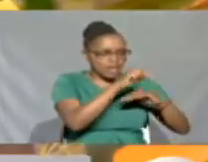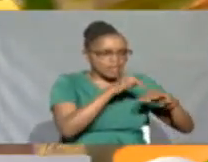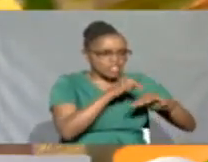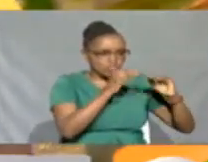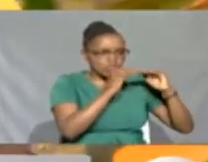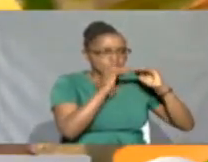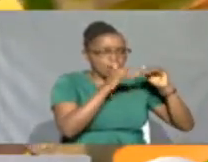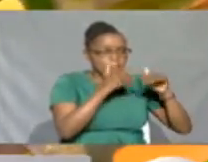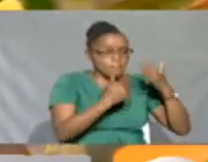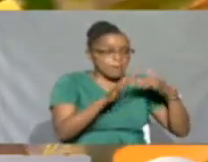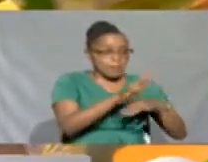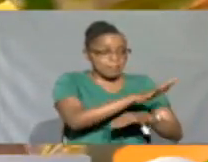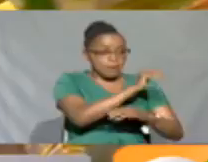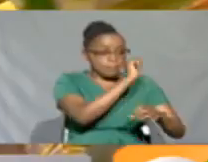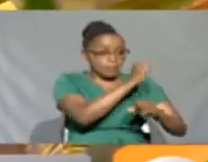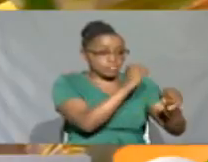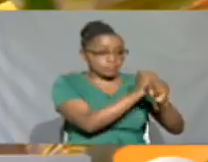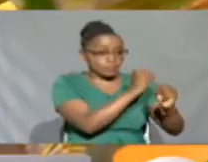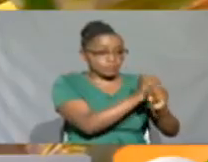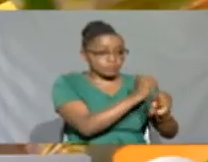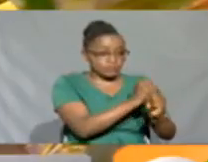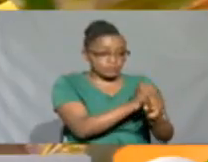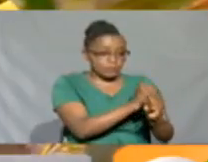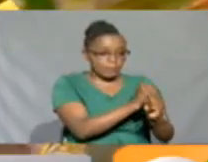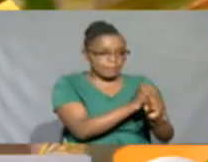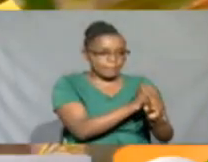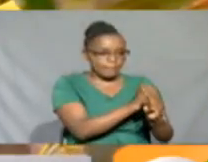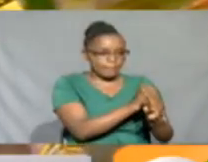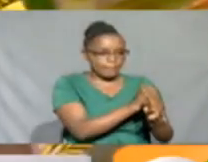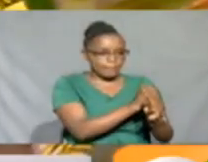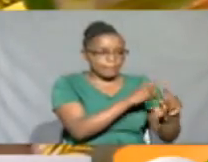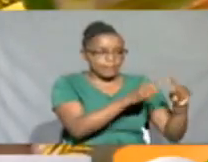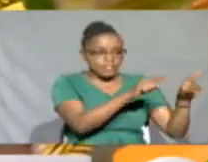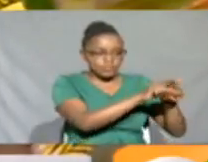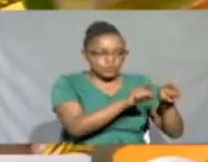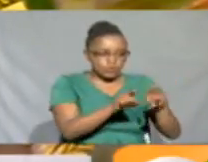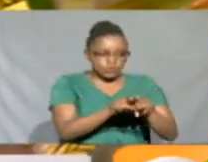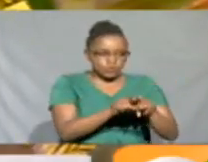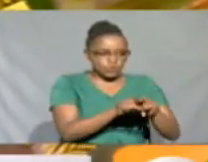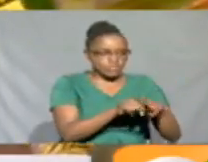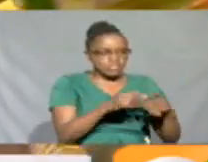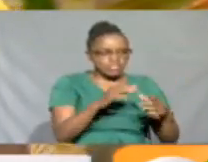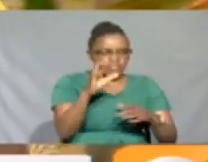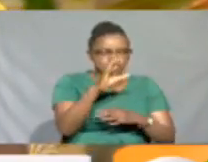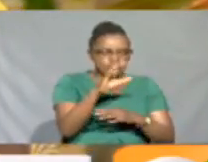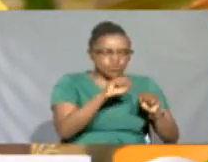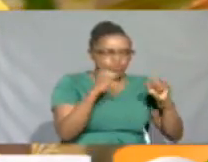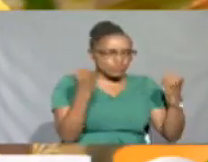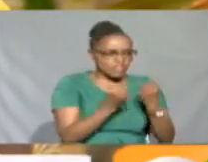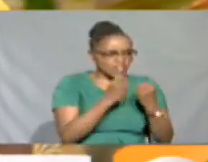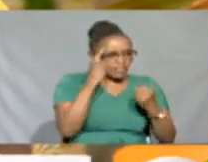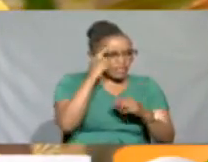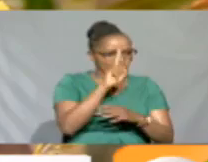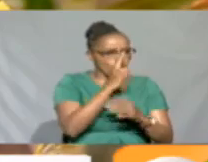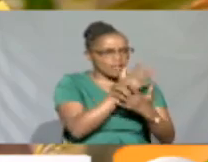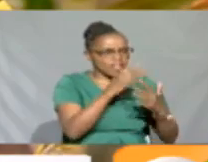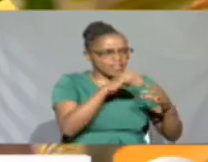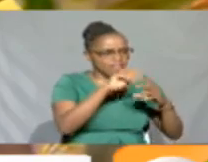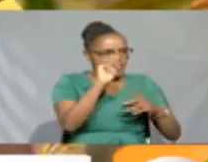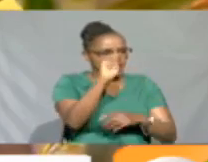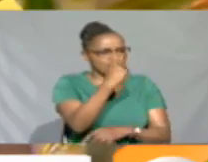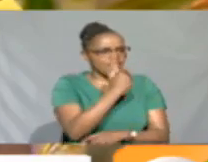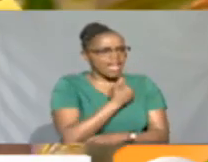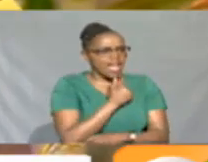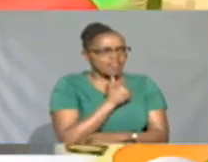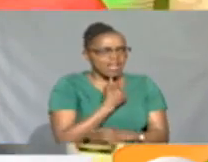something parliamentarians can really do. Mm-hmm. But also on the civil society, I think one of the things we have in Kenya, we